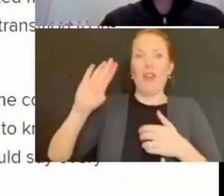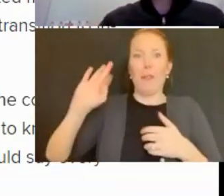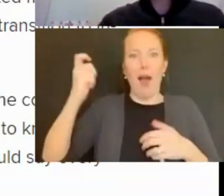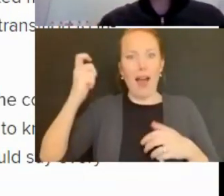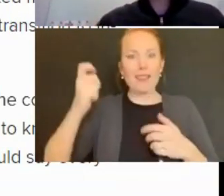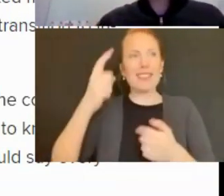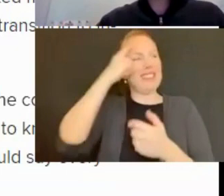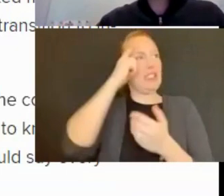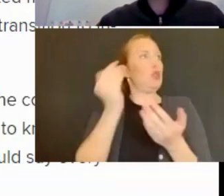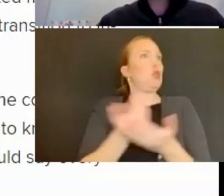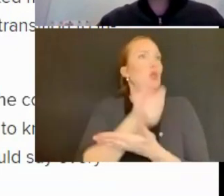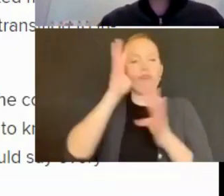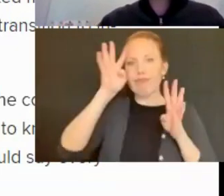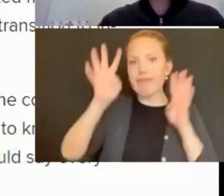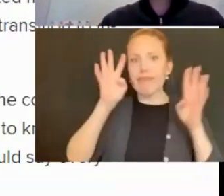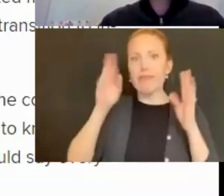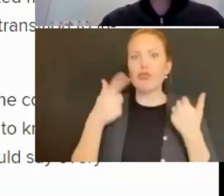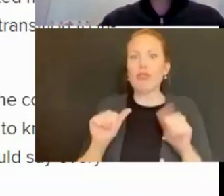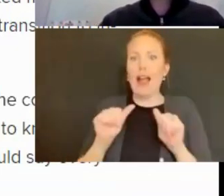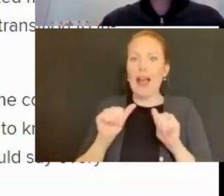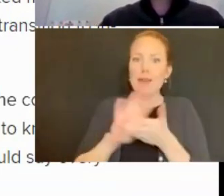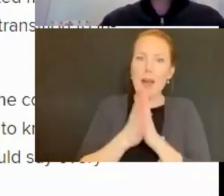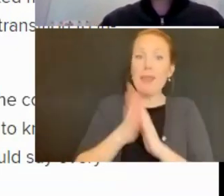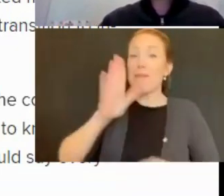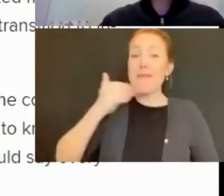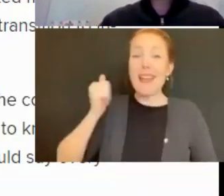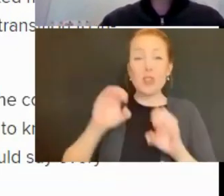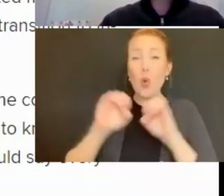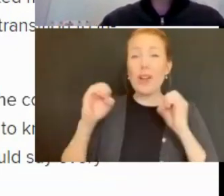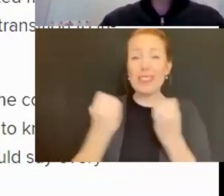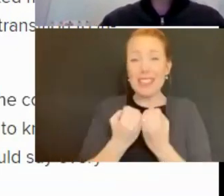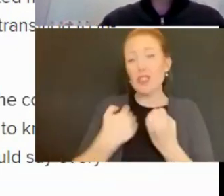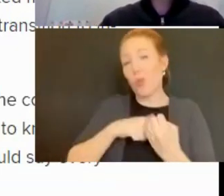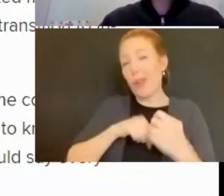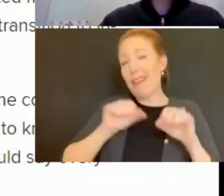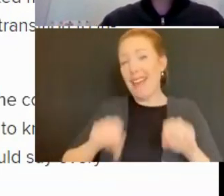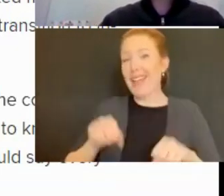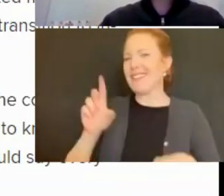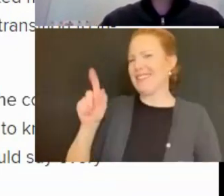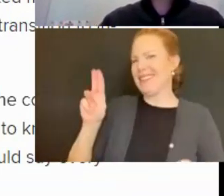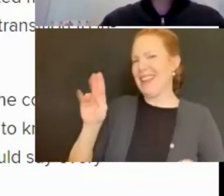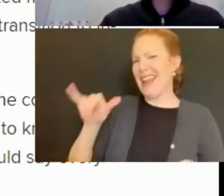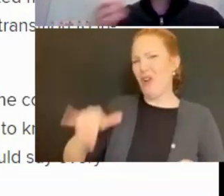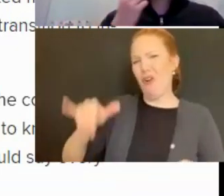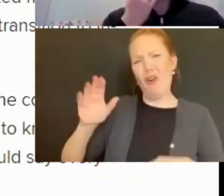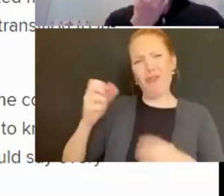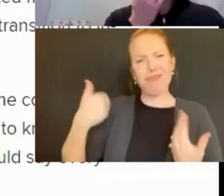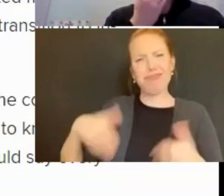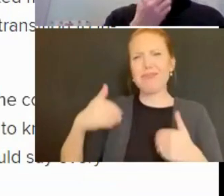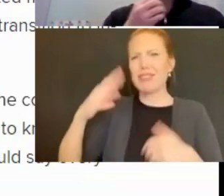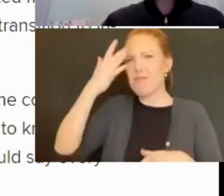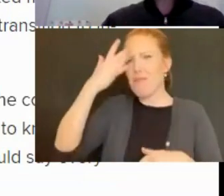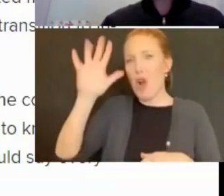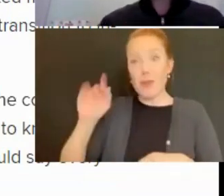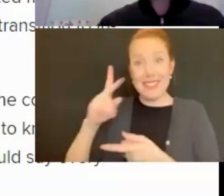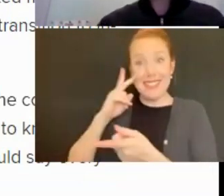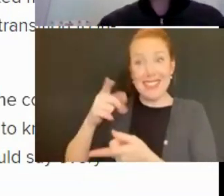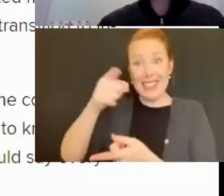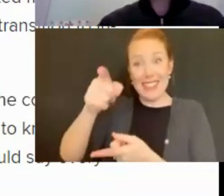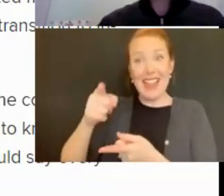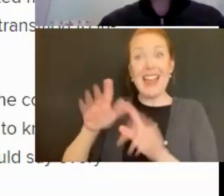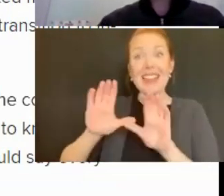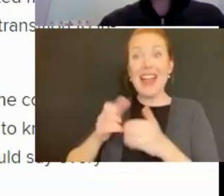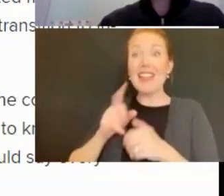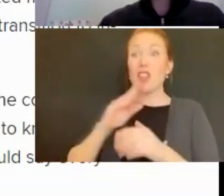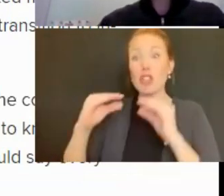best organization we can on the field and professionally. Really smart. And for the teachers out there, take a look. Classes are taught by Jen